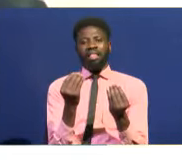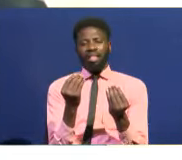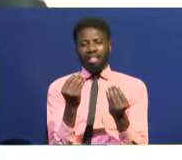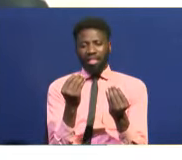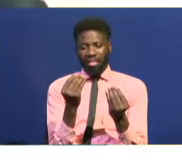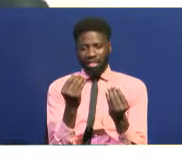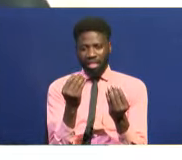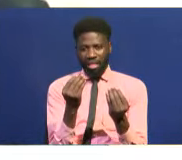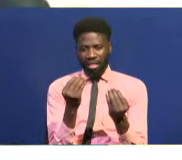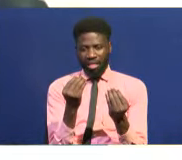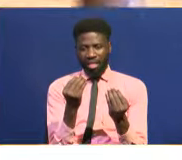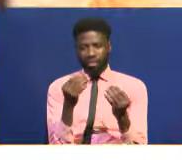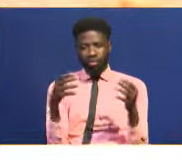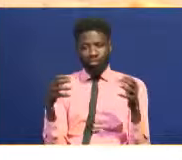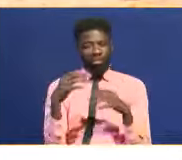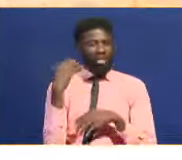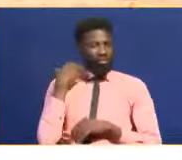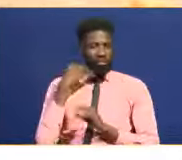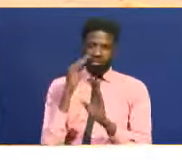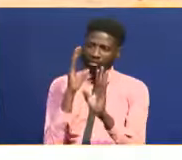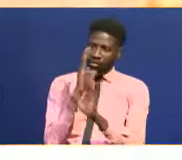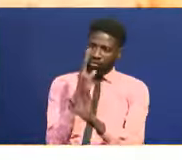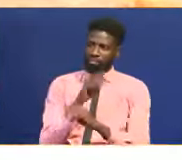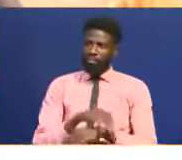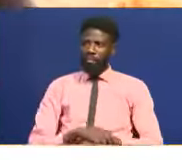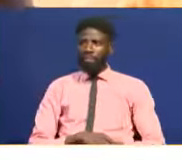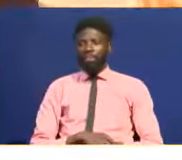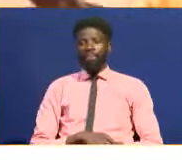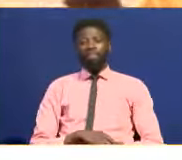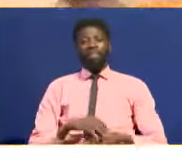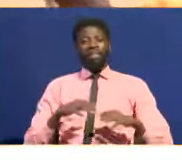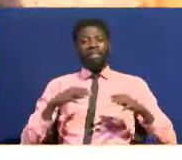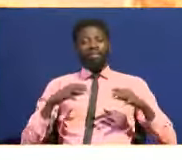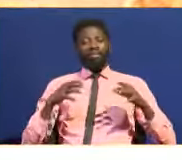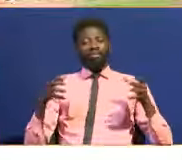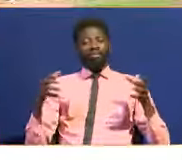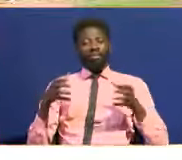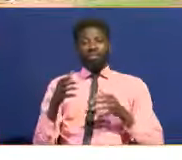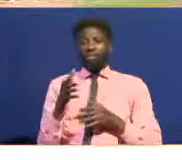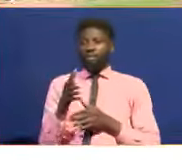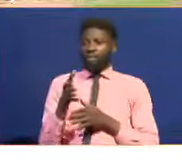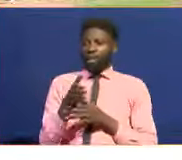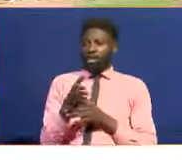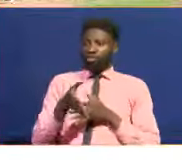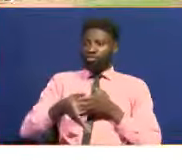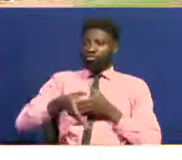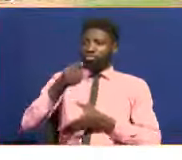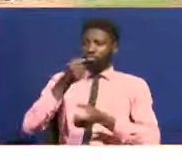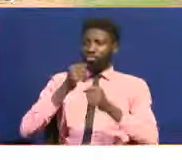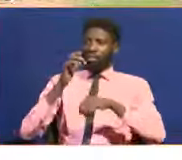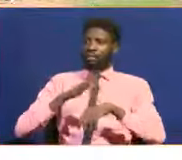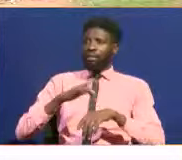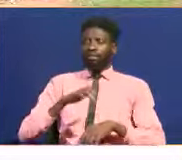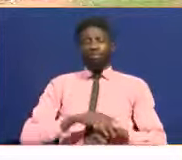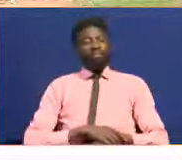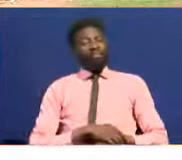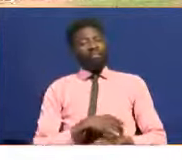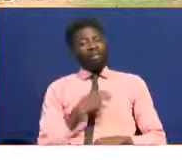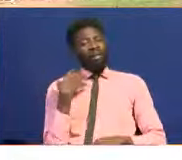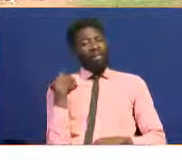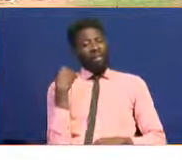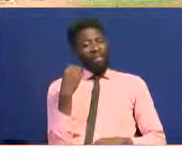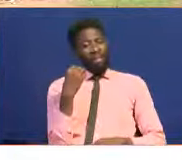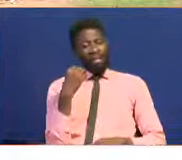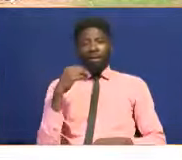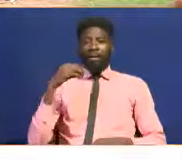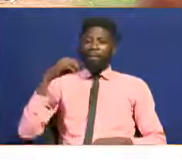for criminals. The outage has also hurt the local fishing industry. Juzi vile stima ilianguka hapo, tulikuwa